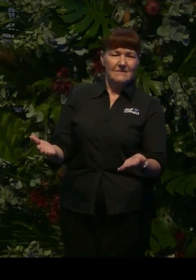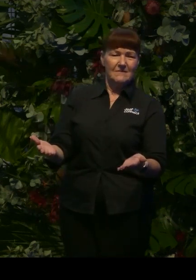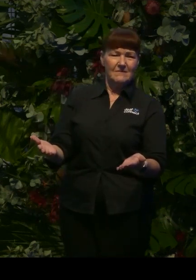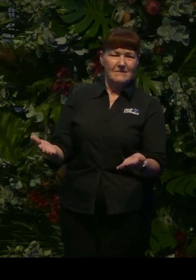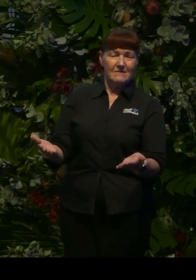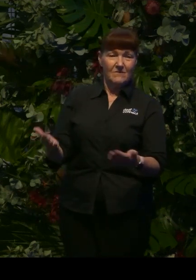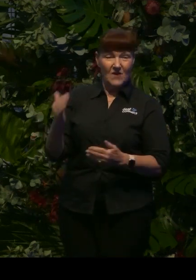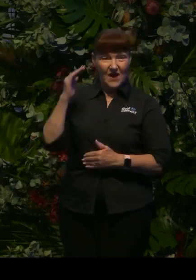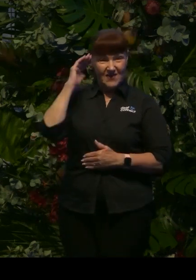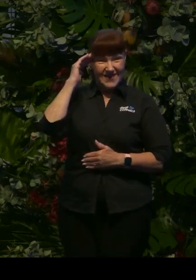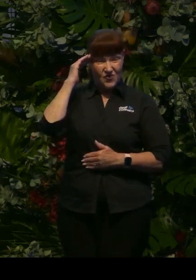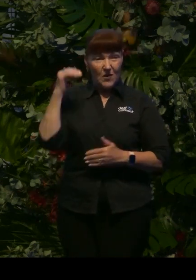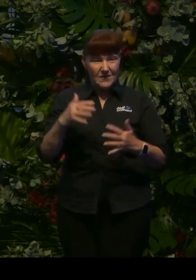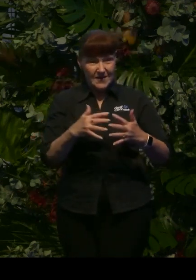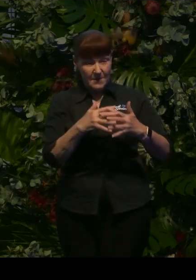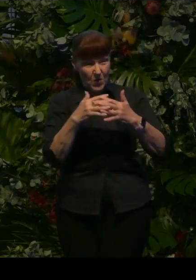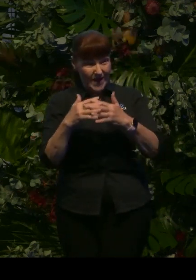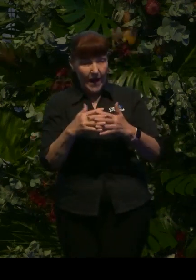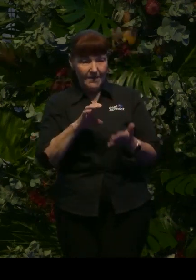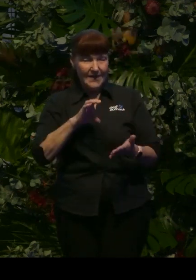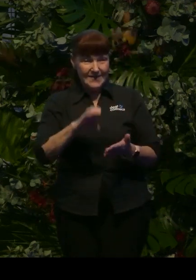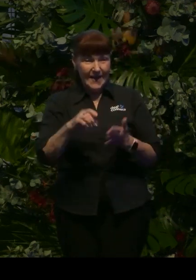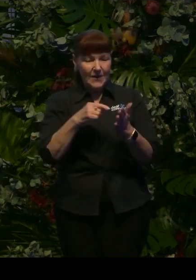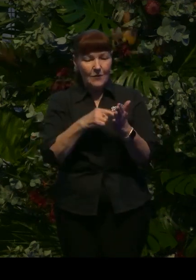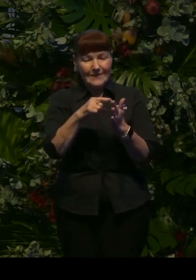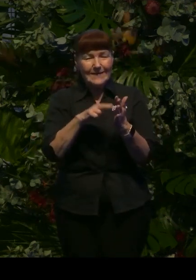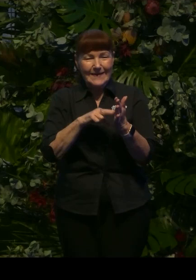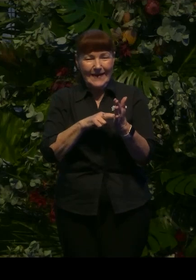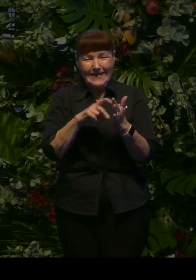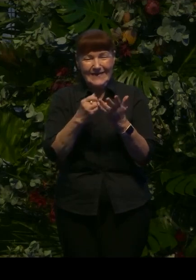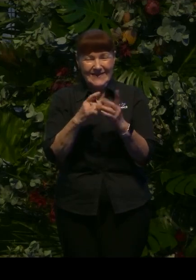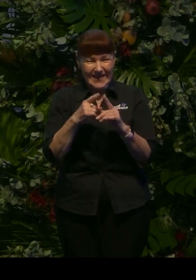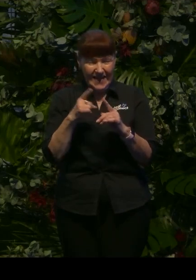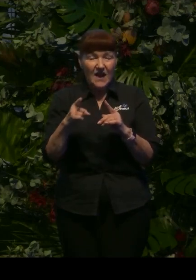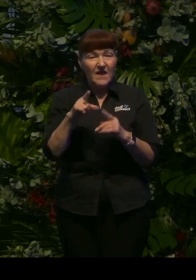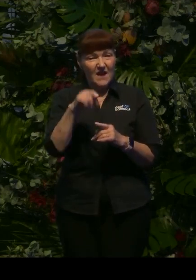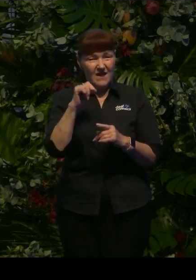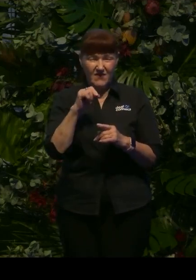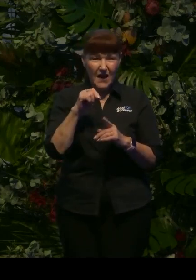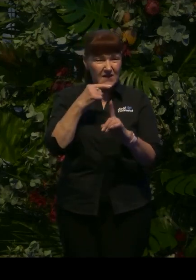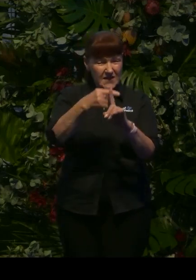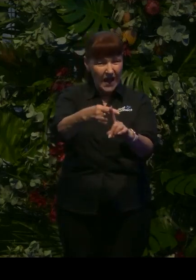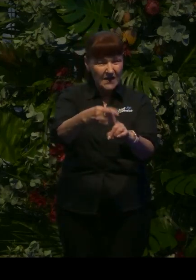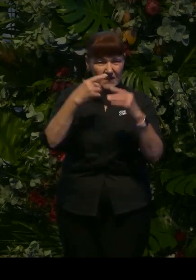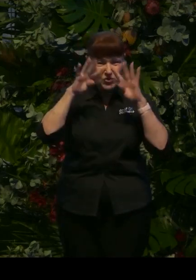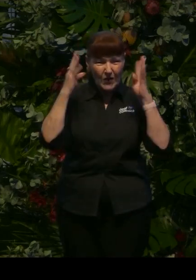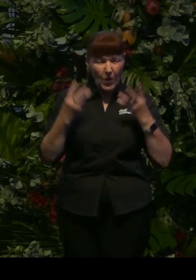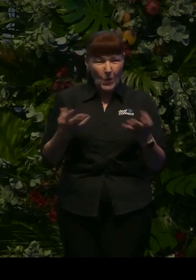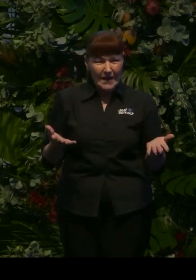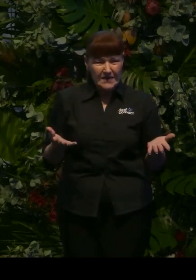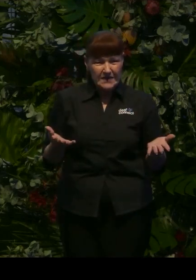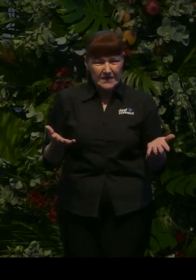our country, in the United States, and in the state of Tennessee, the legislature chose to focus on drag queens and drag